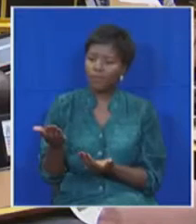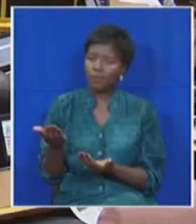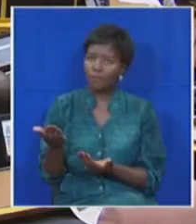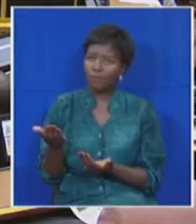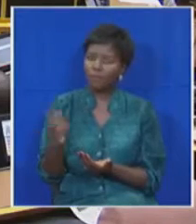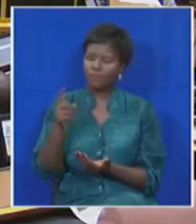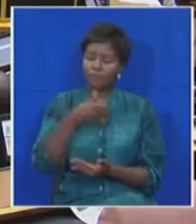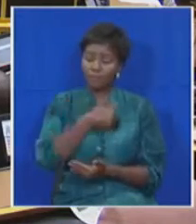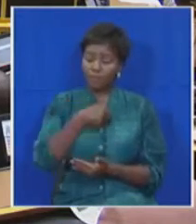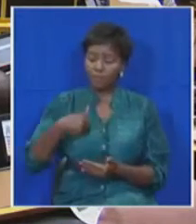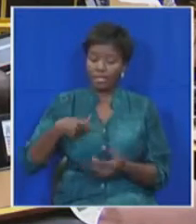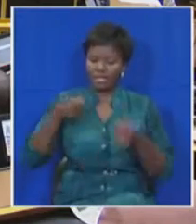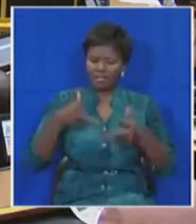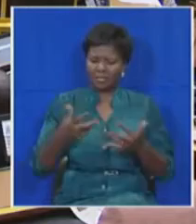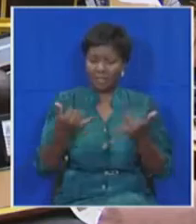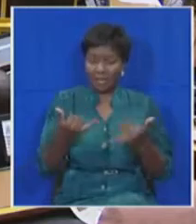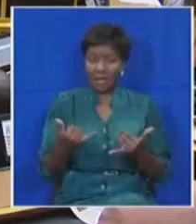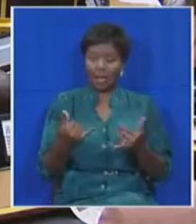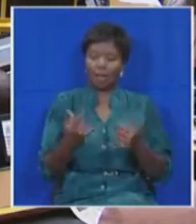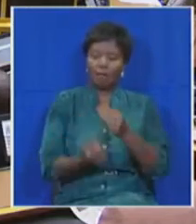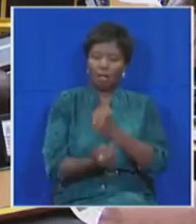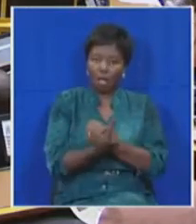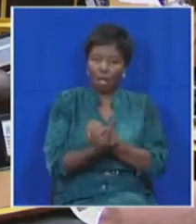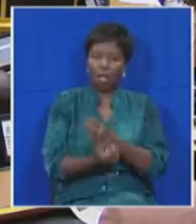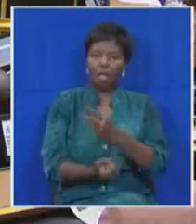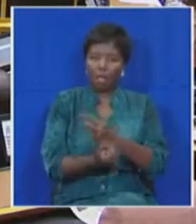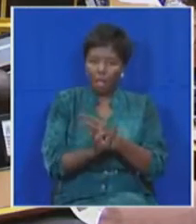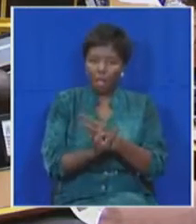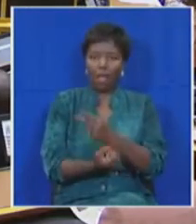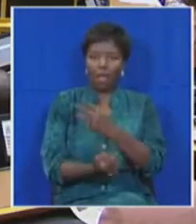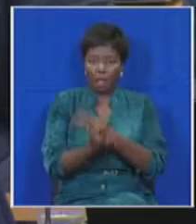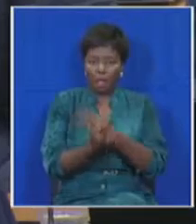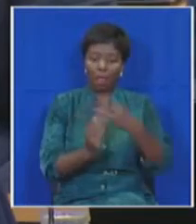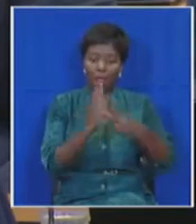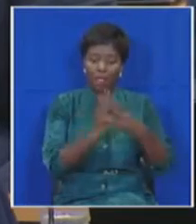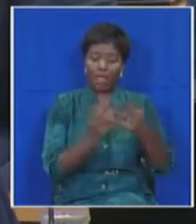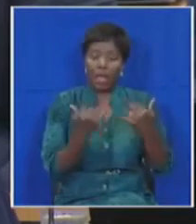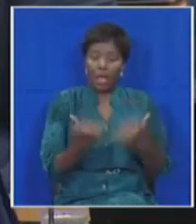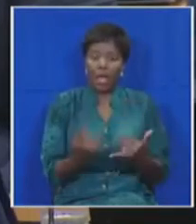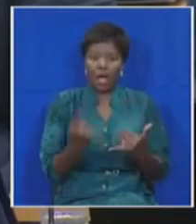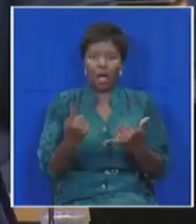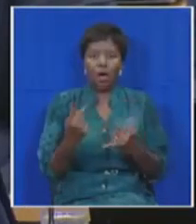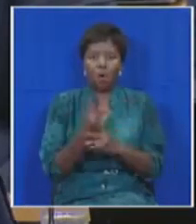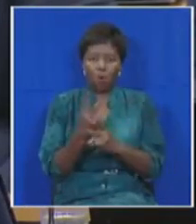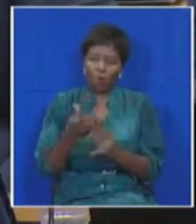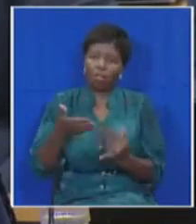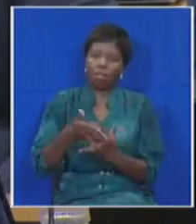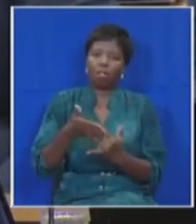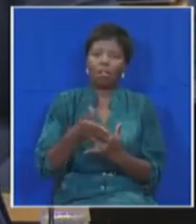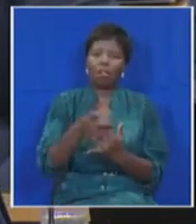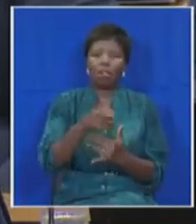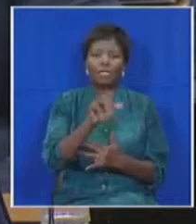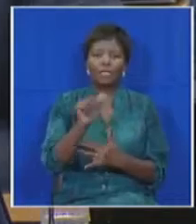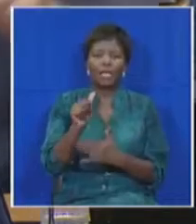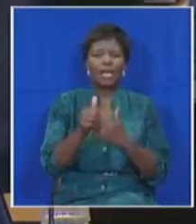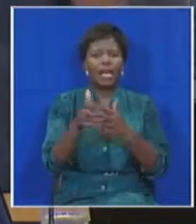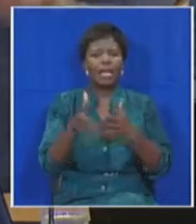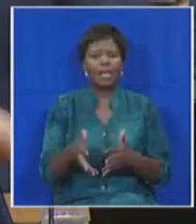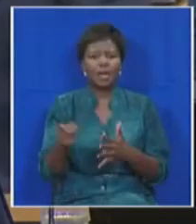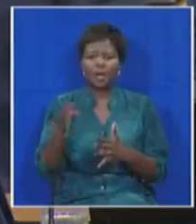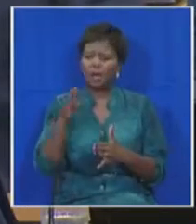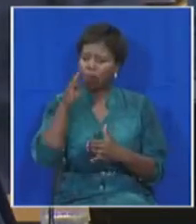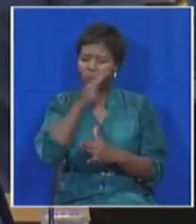Madam Speaker, that is now the third interruption that is the Leader of the Opposition has had to interrupt, had to sustain. I know. None of them have been points of